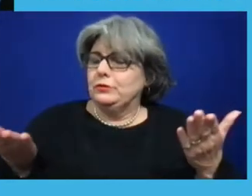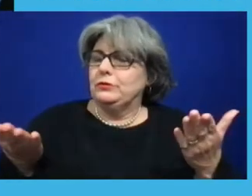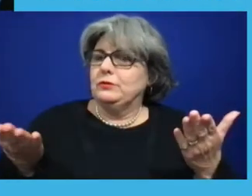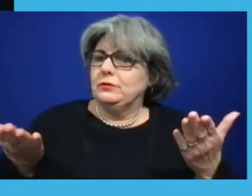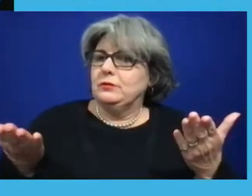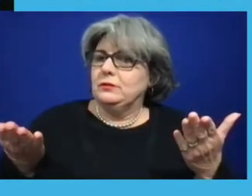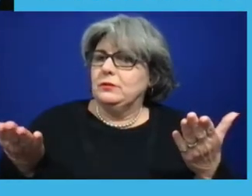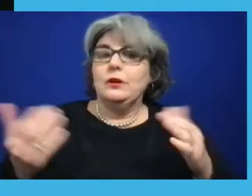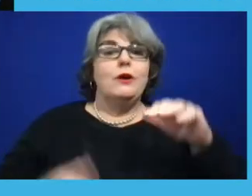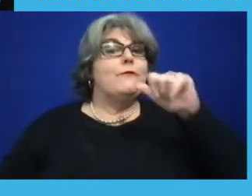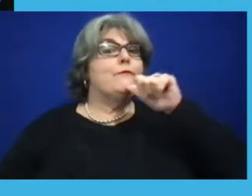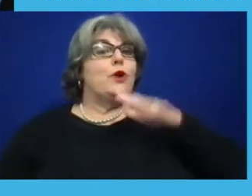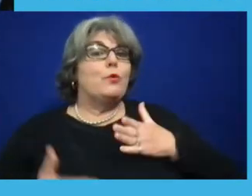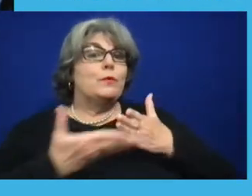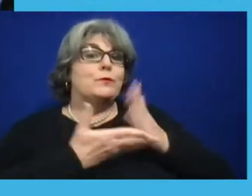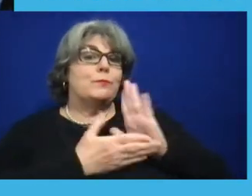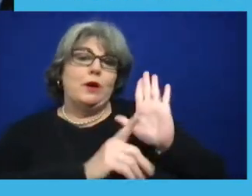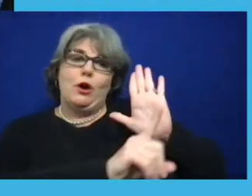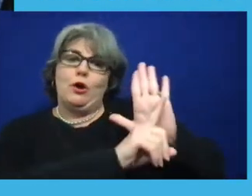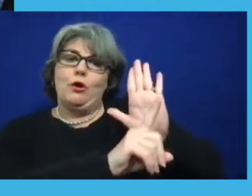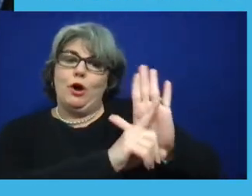somebody who's also going to stand up